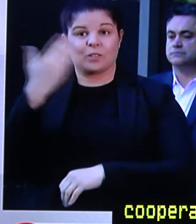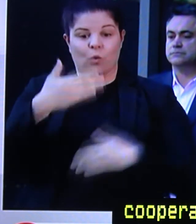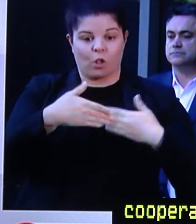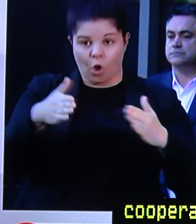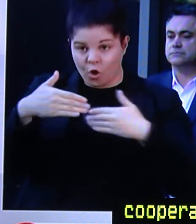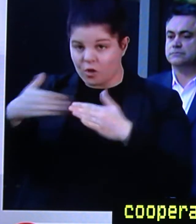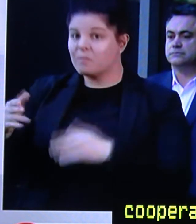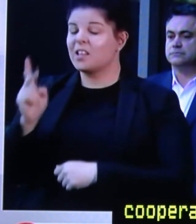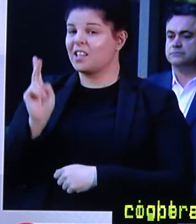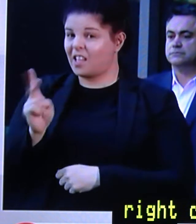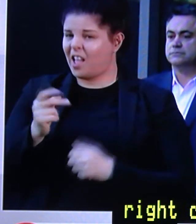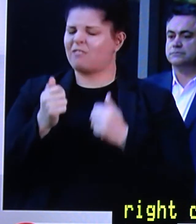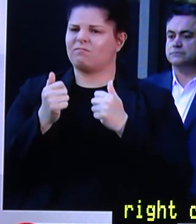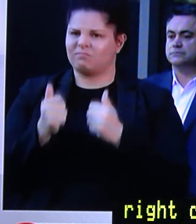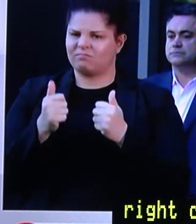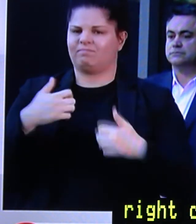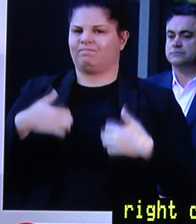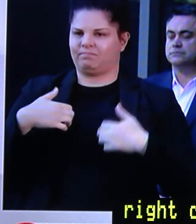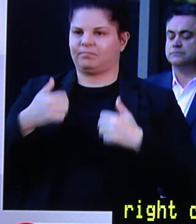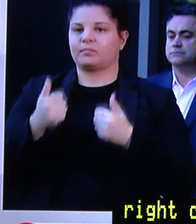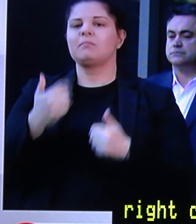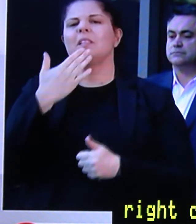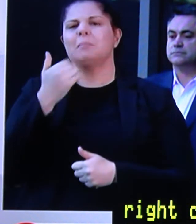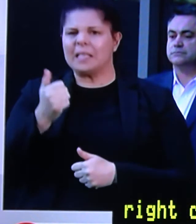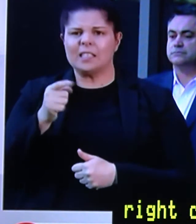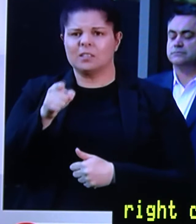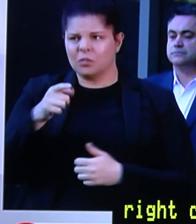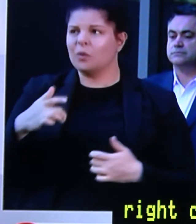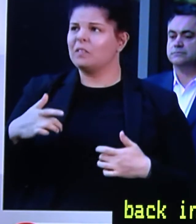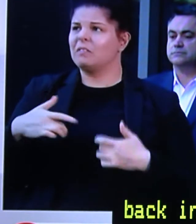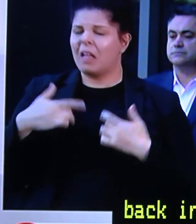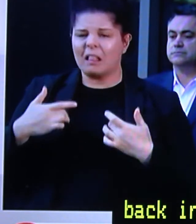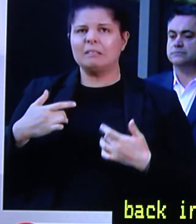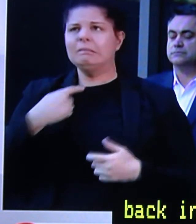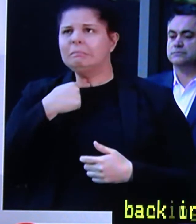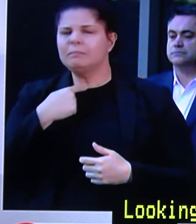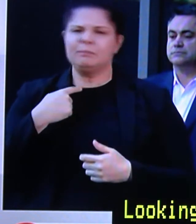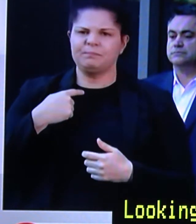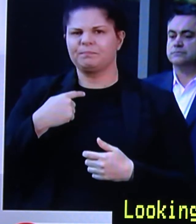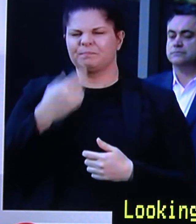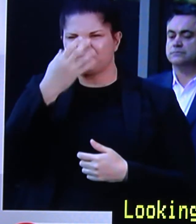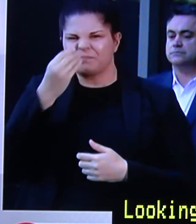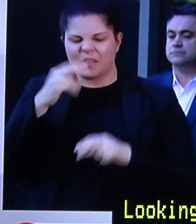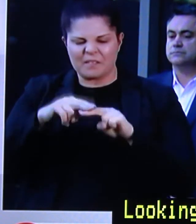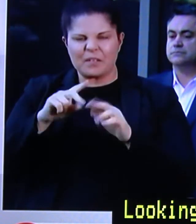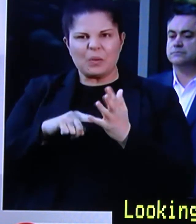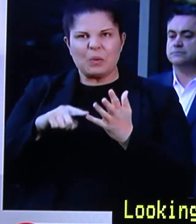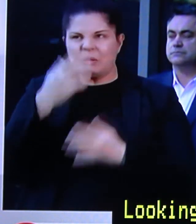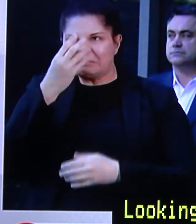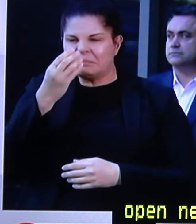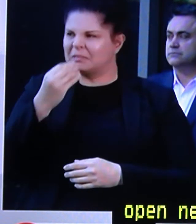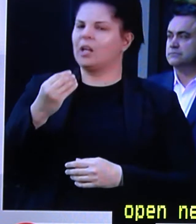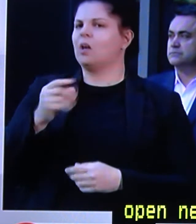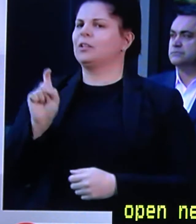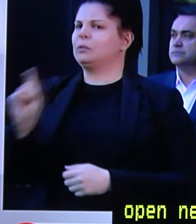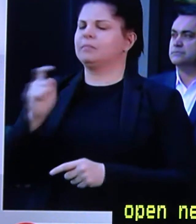and please continue to come forward and get tested, especially as the weather is cooler. Flu-like symptoms are likely to be more common